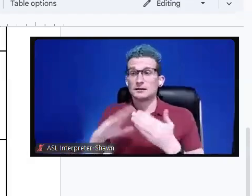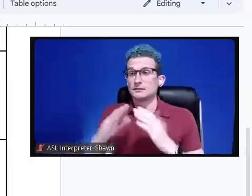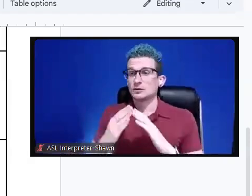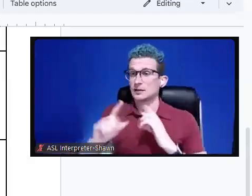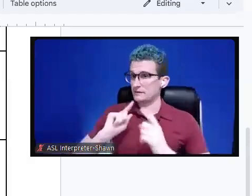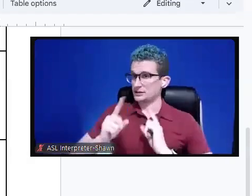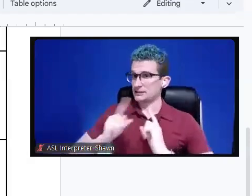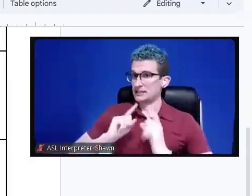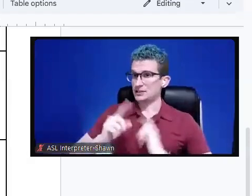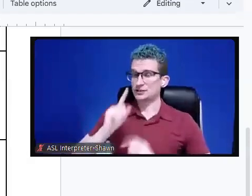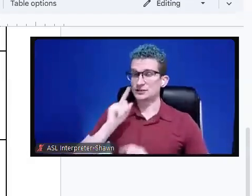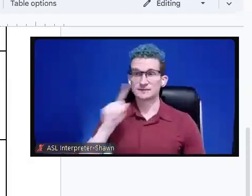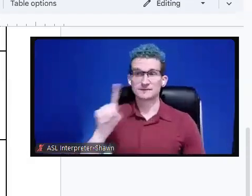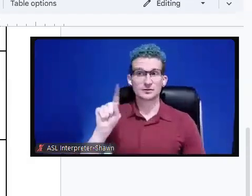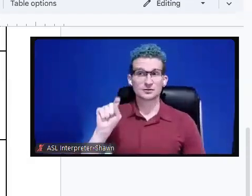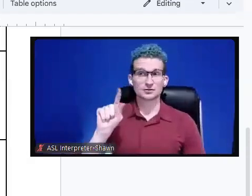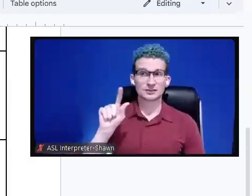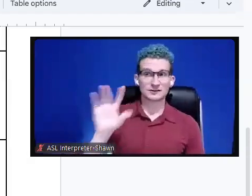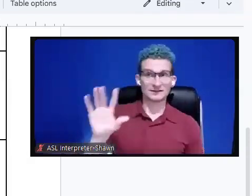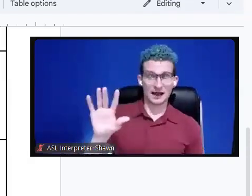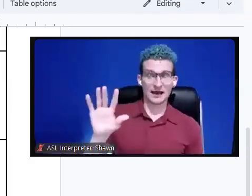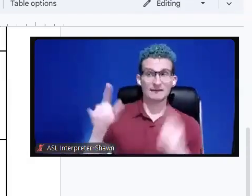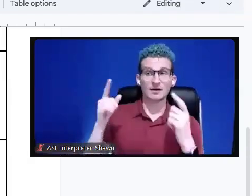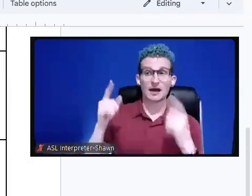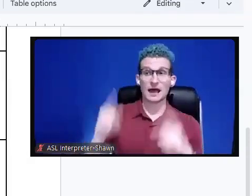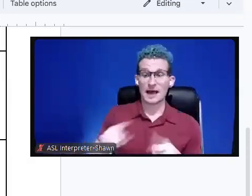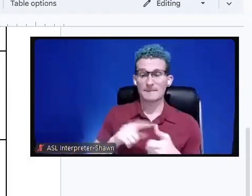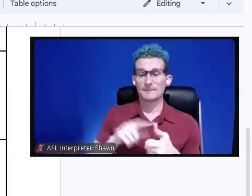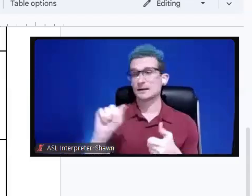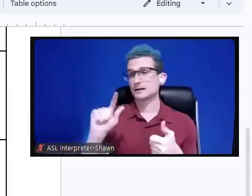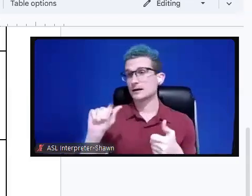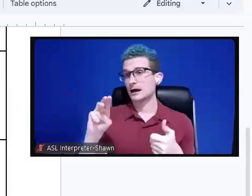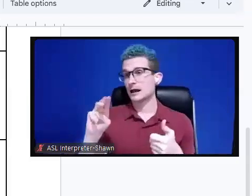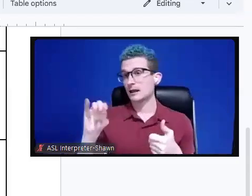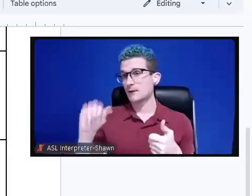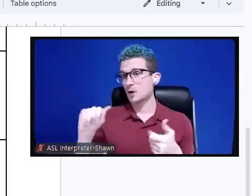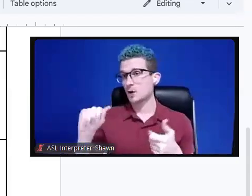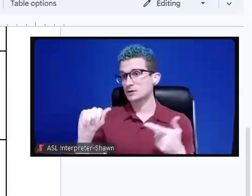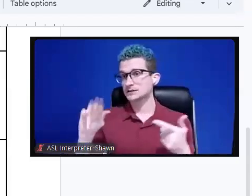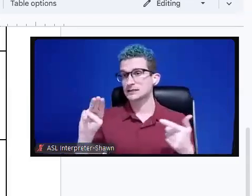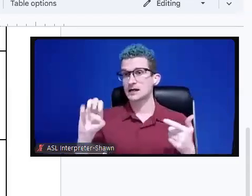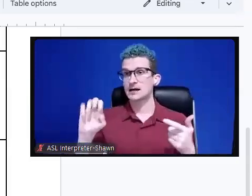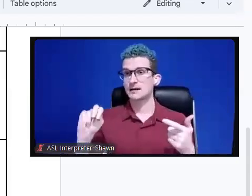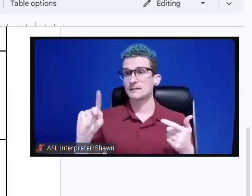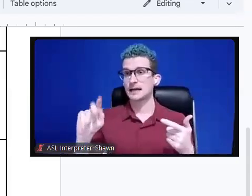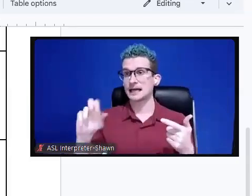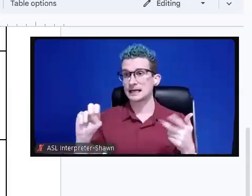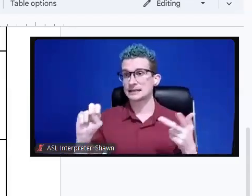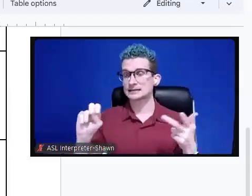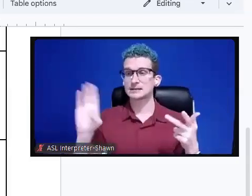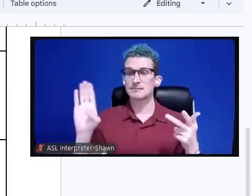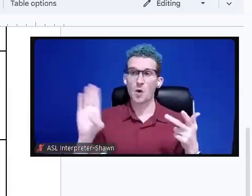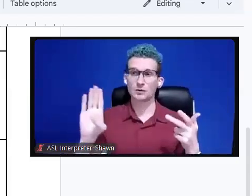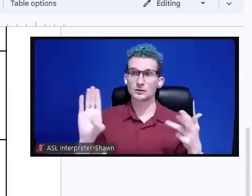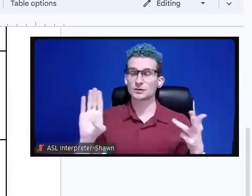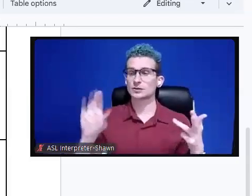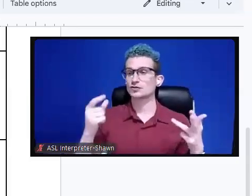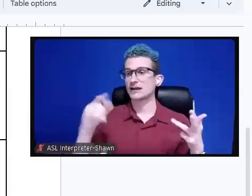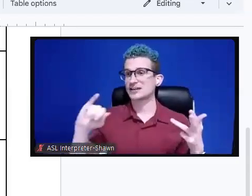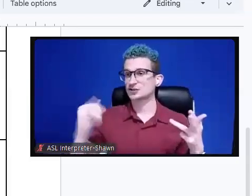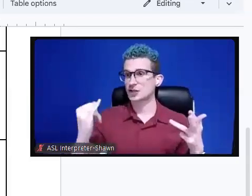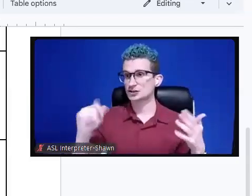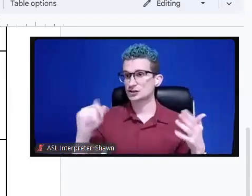2025 to occur in Alamosa, Mancos, Boulder, Grand Junction, Lyman,